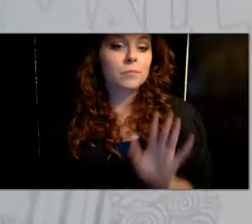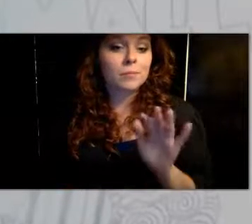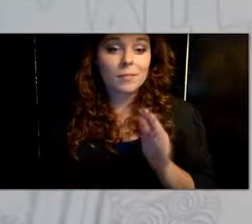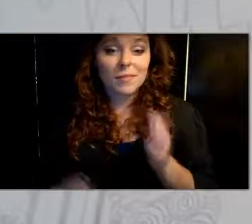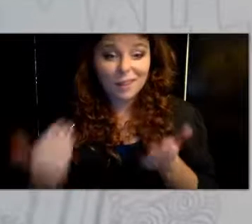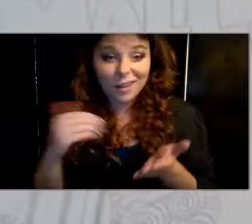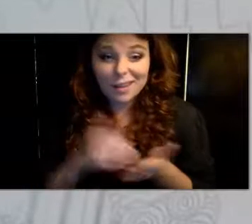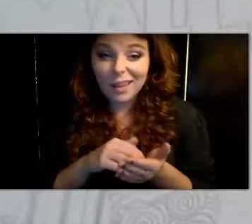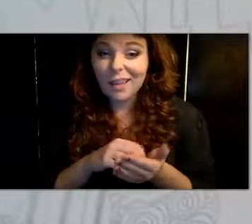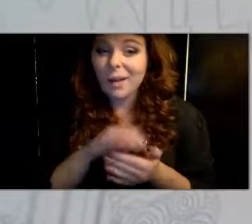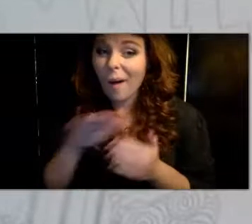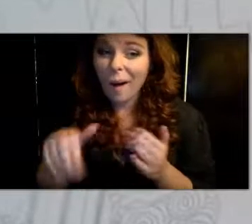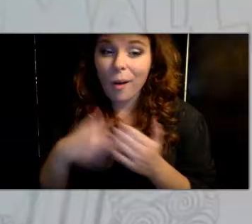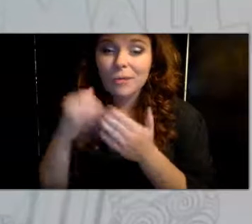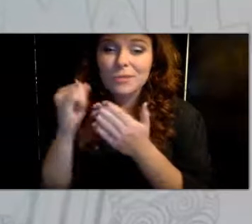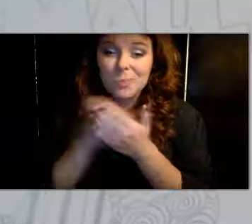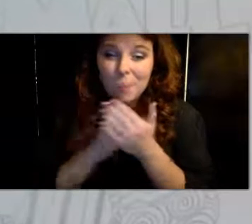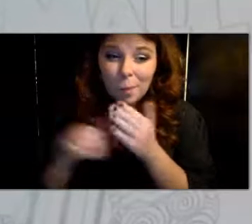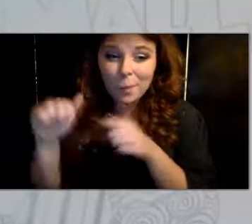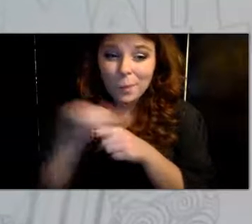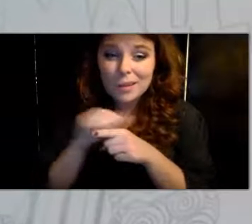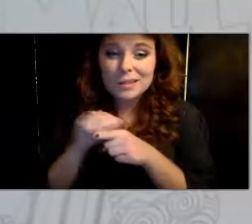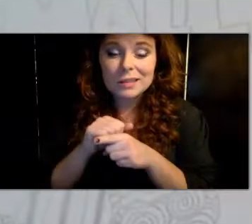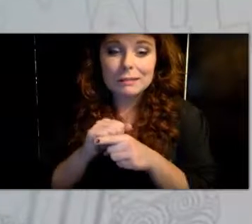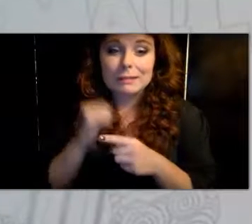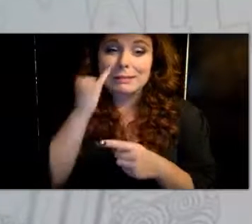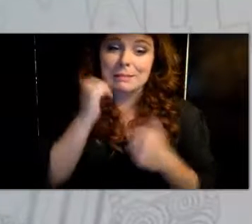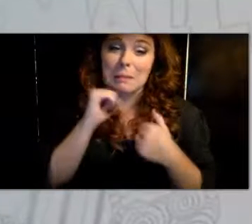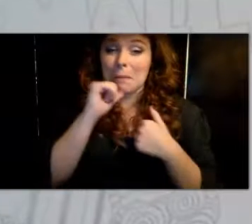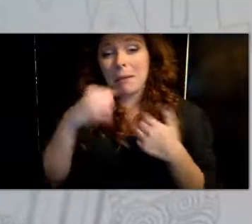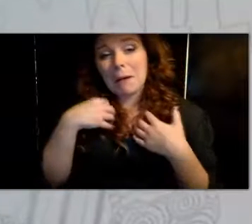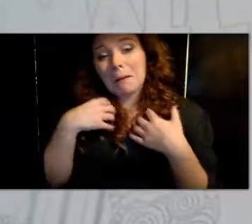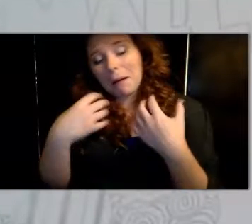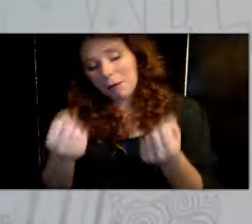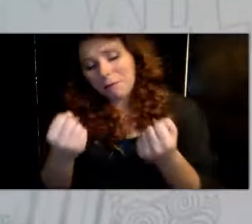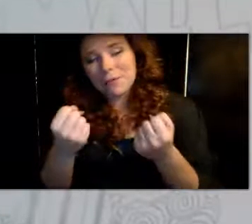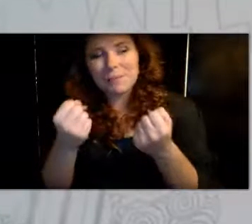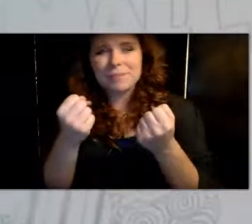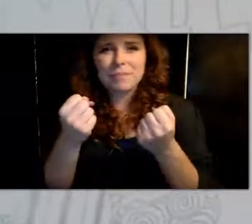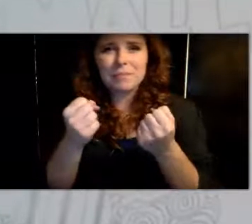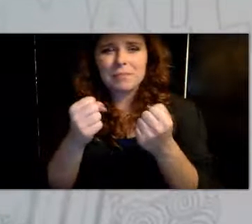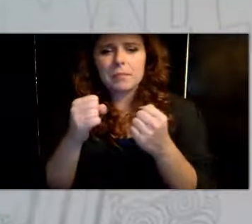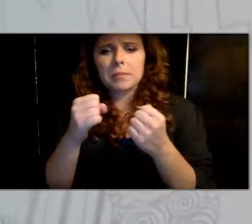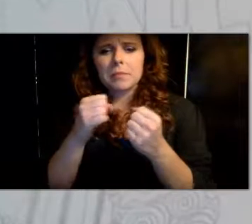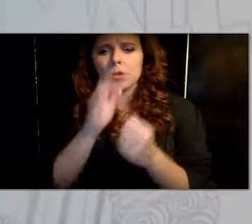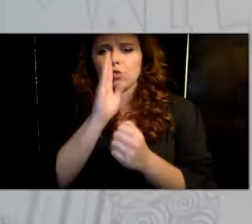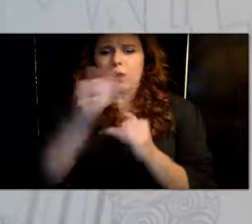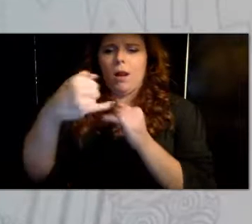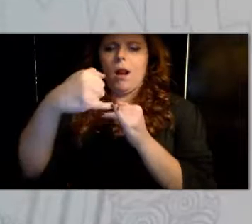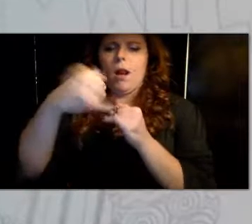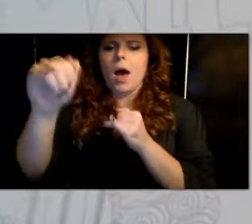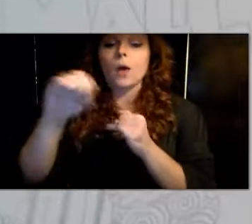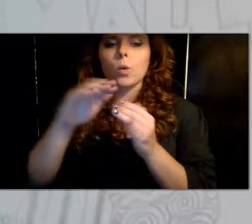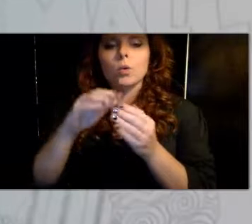like all of our drawing practices, if you are not quite comfortable with drawing really straight lines or really